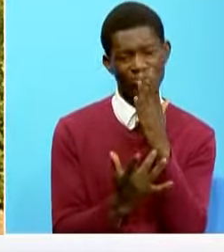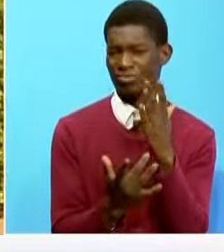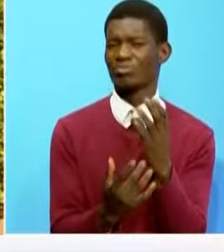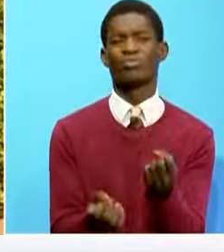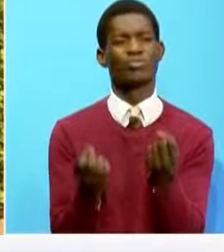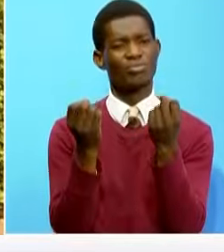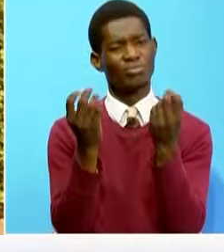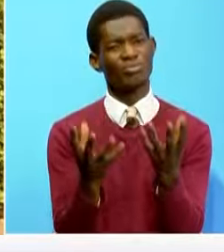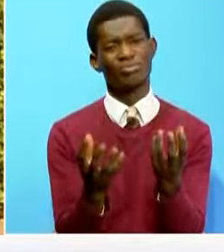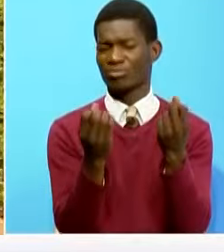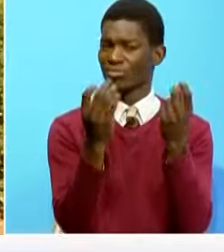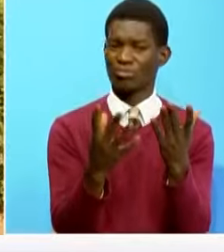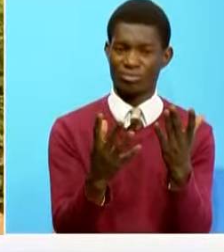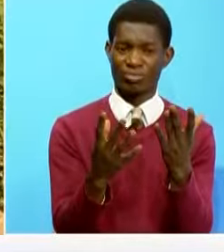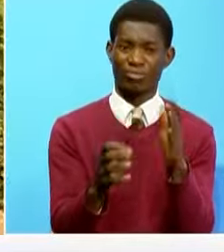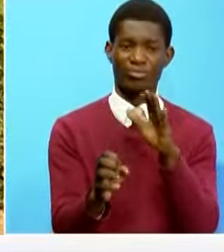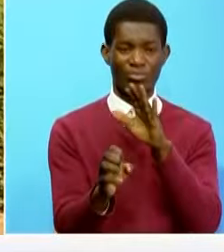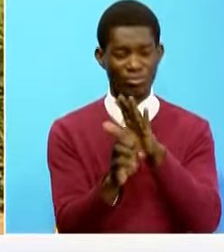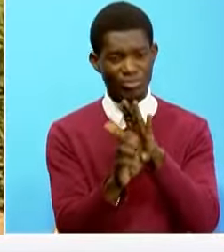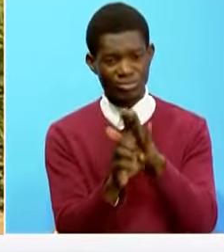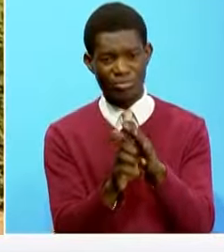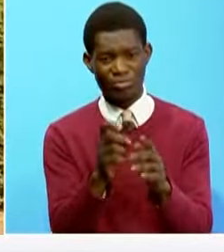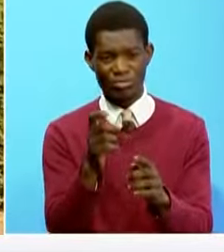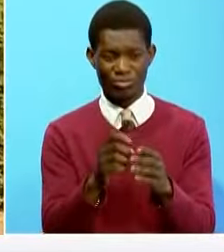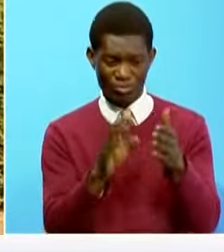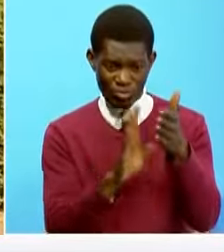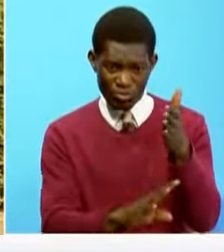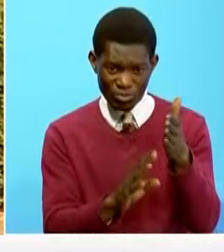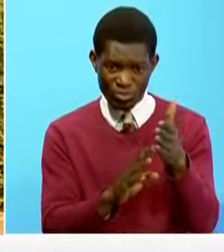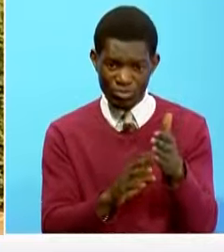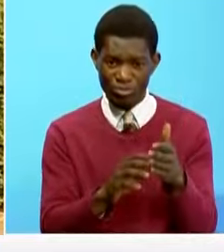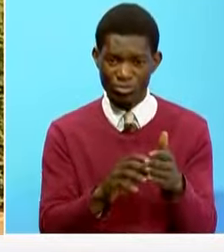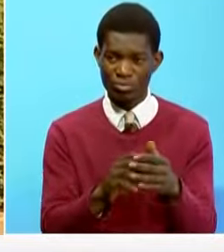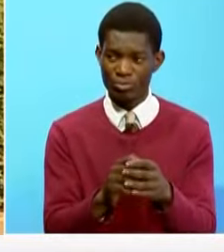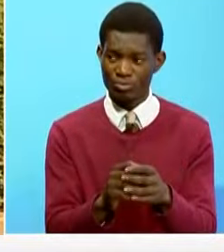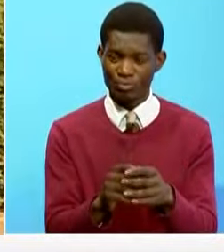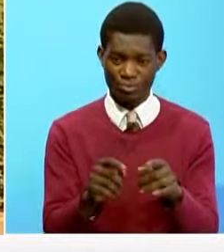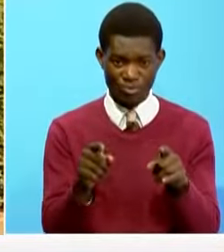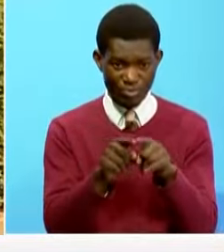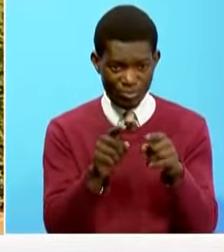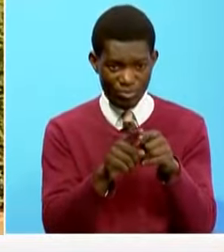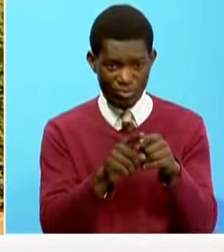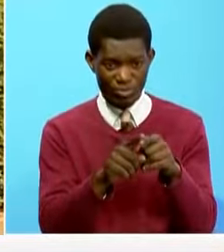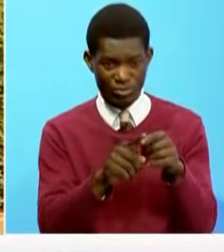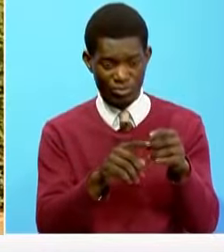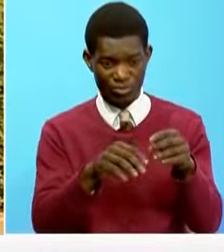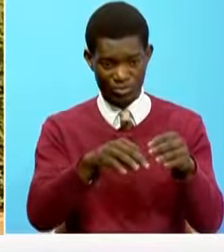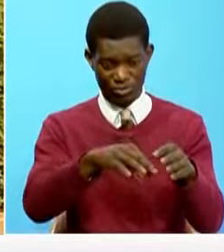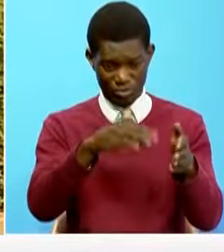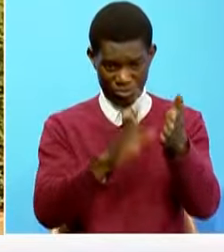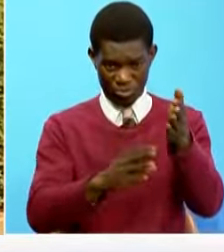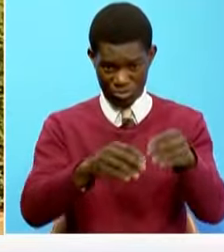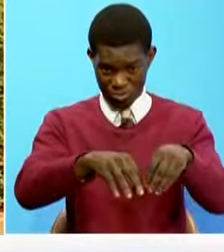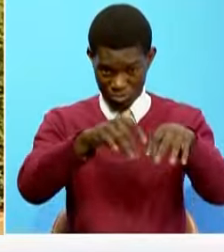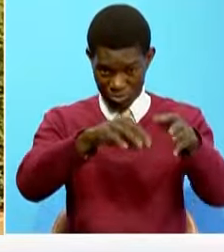itself, the seed that we put in the soil, and the crop that comes out of the shoot. We